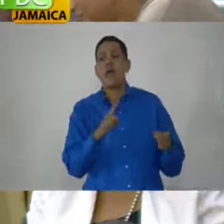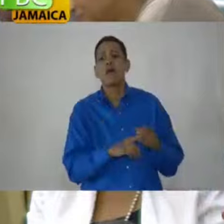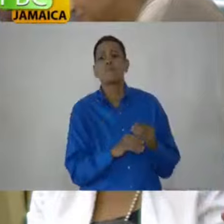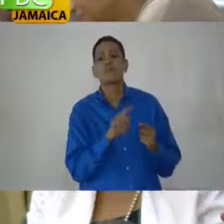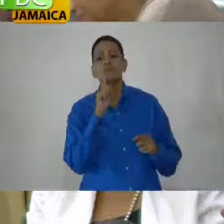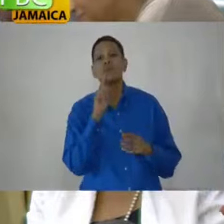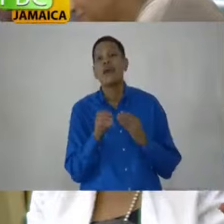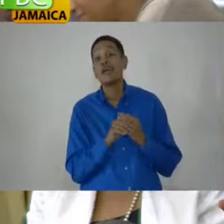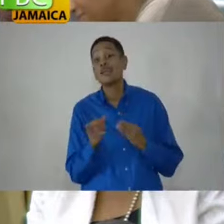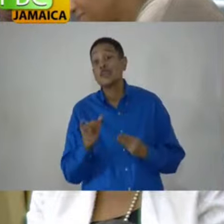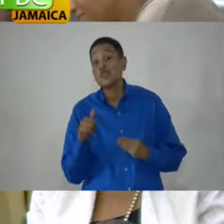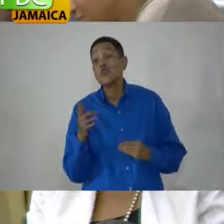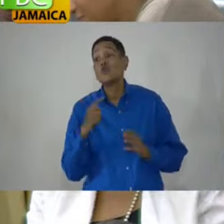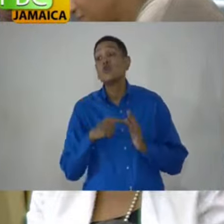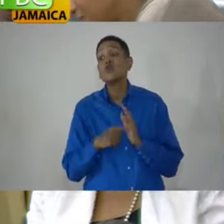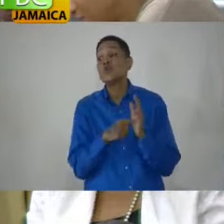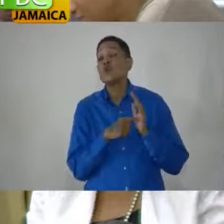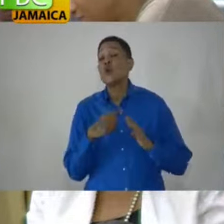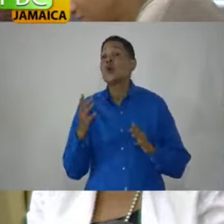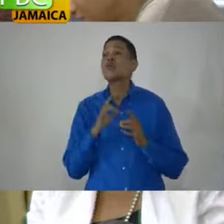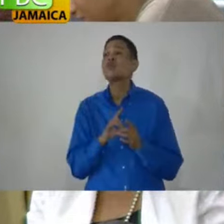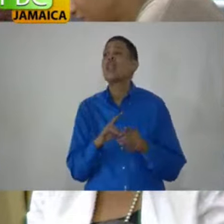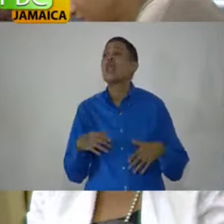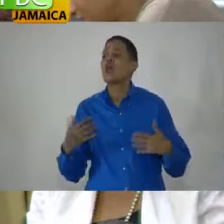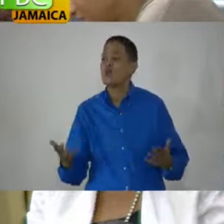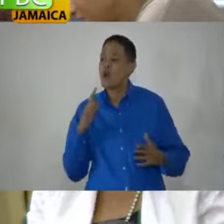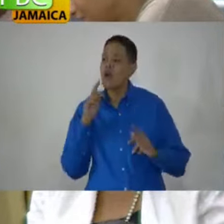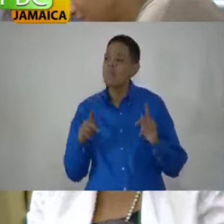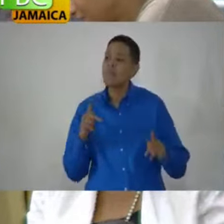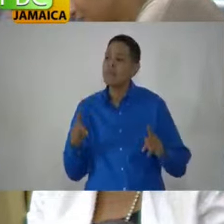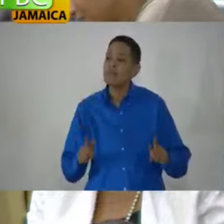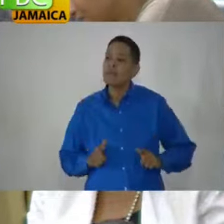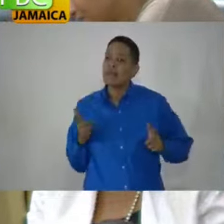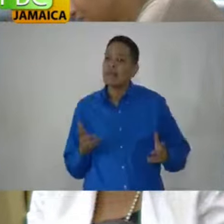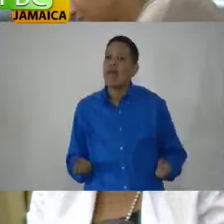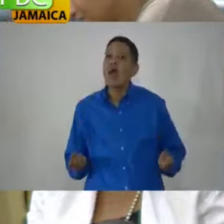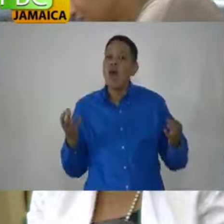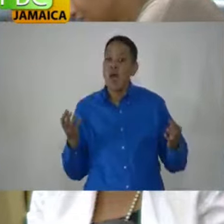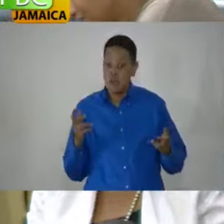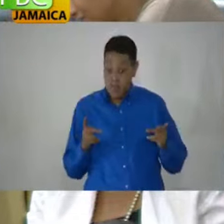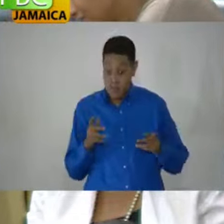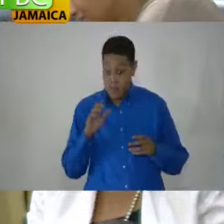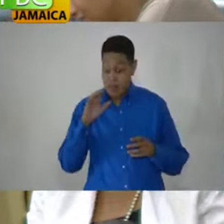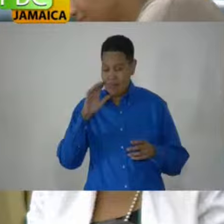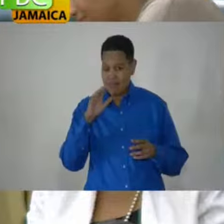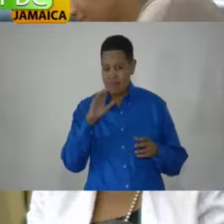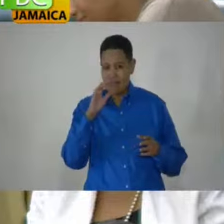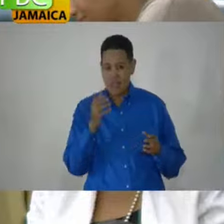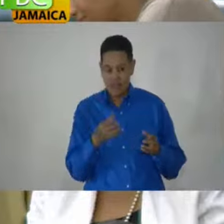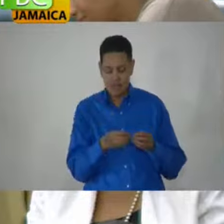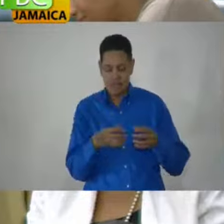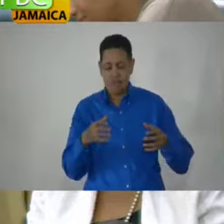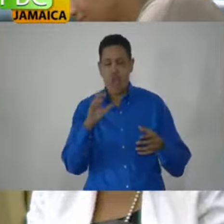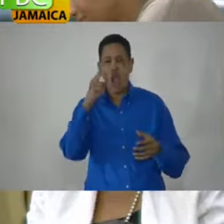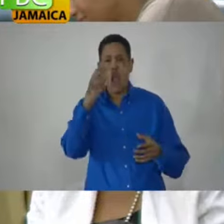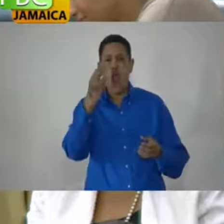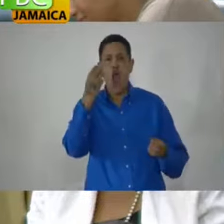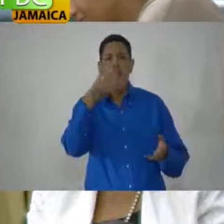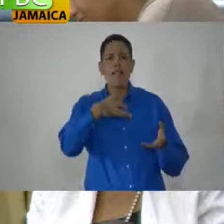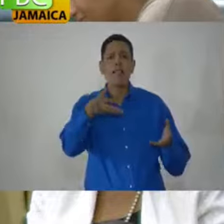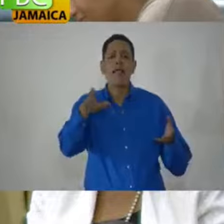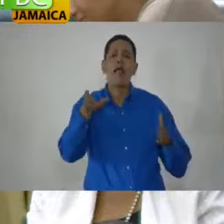is also showing in terms of the population of conch that we have out there, which has allowed us